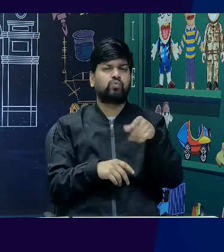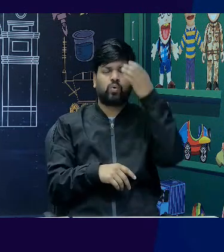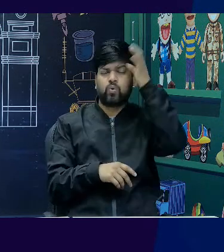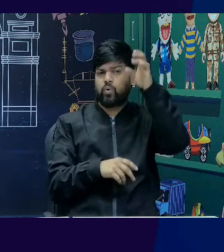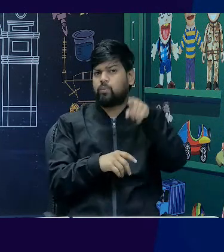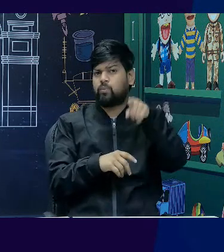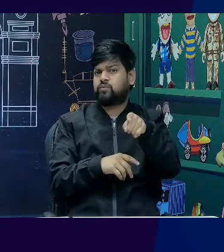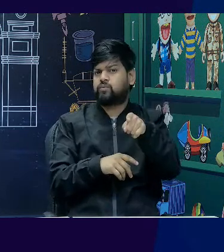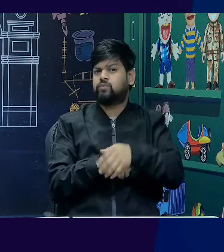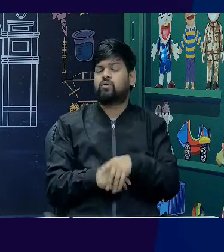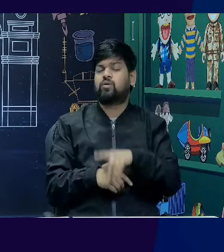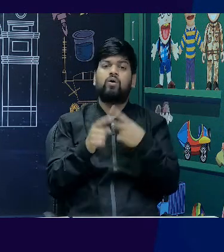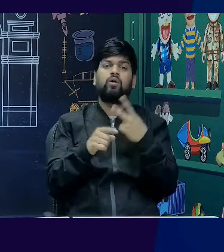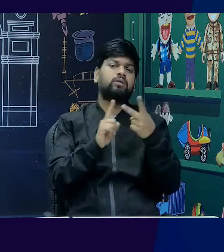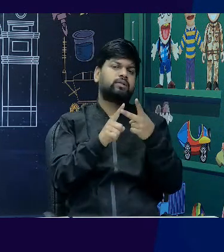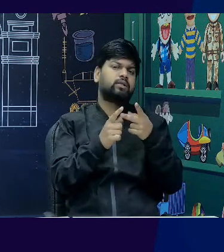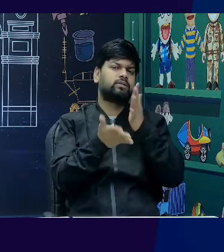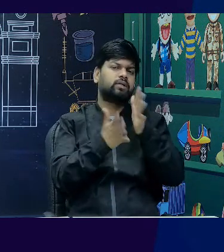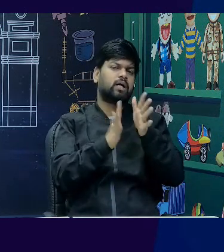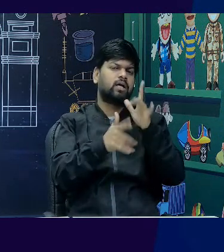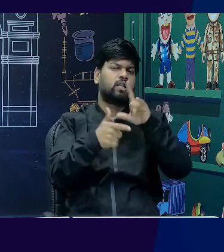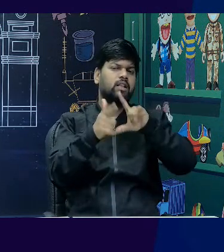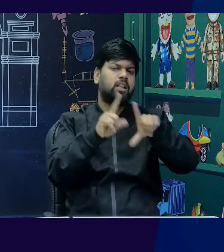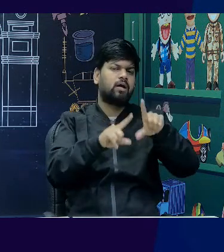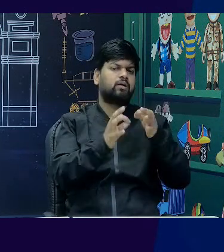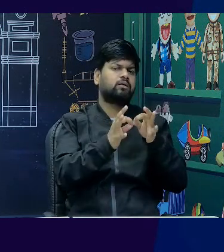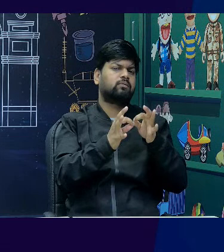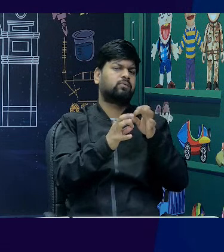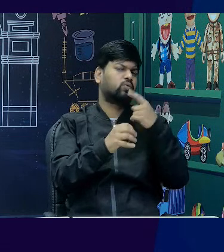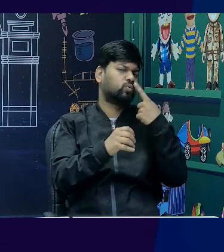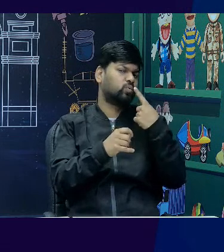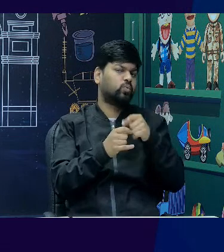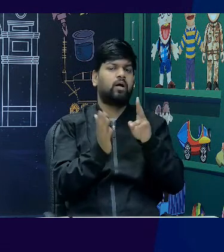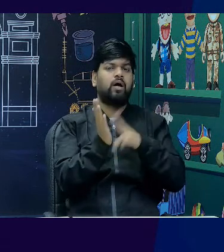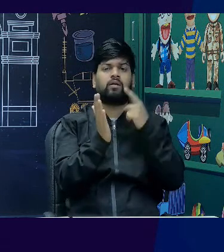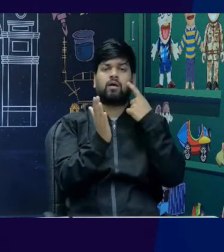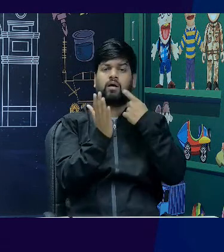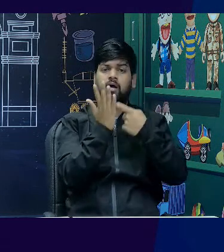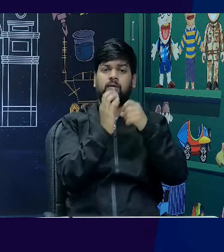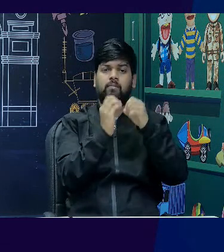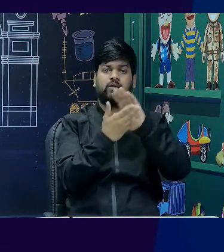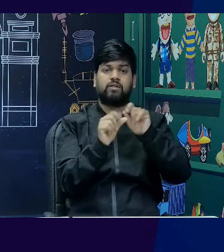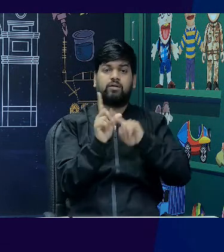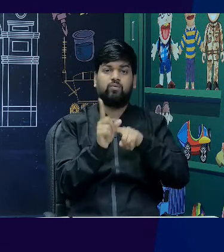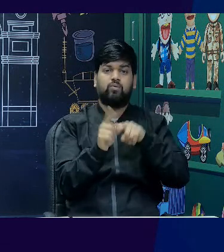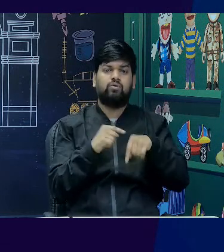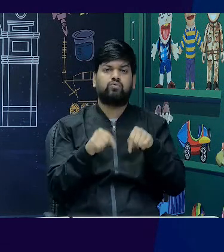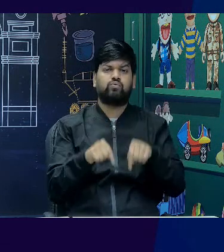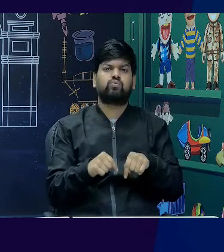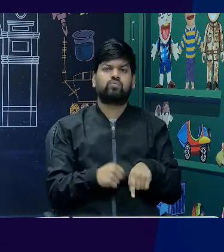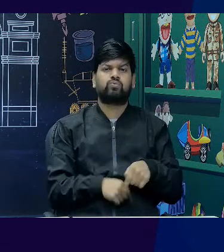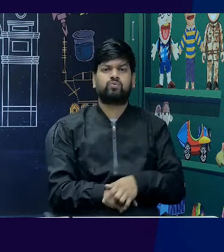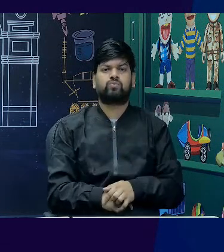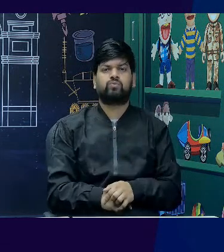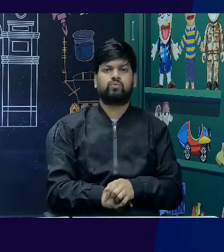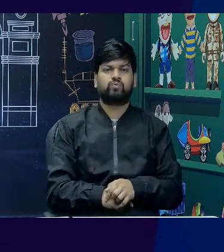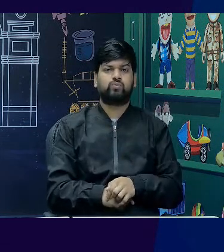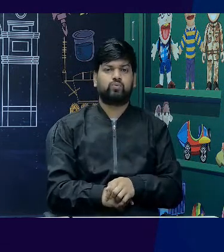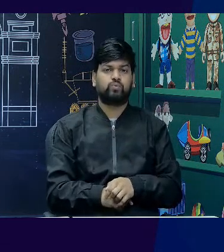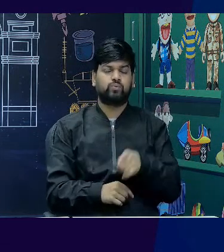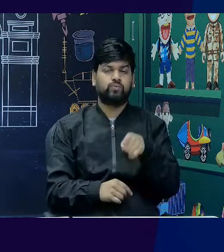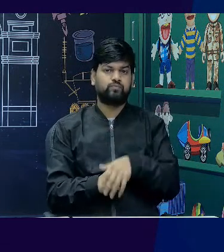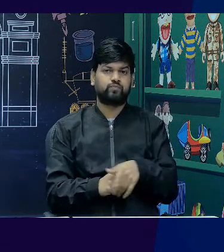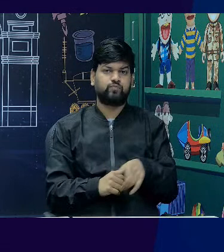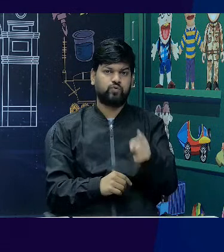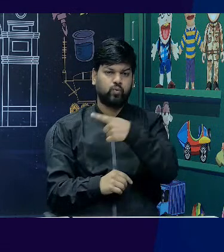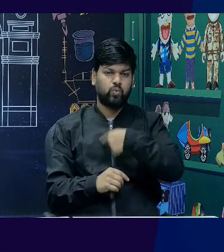is Mr. Nirbhay. Then followed by it we have the date of the session. It's 3rd of January 2023, and your photograph